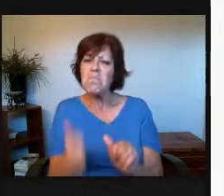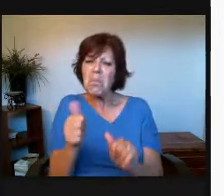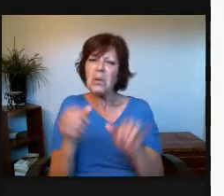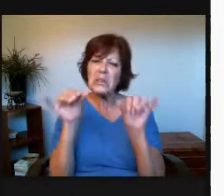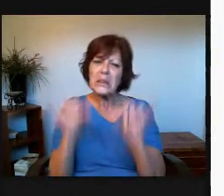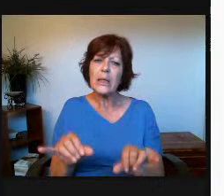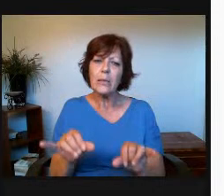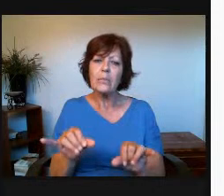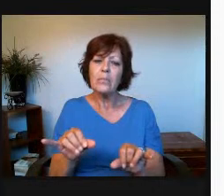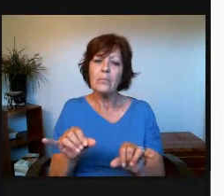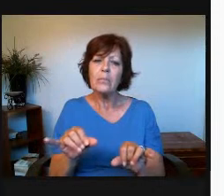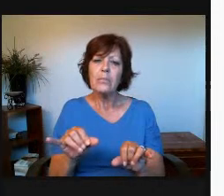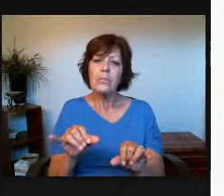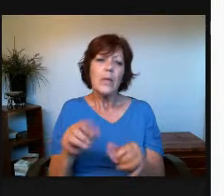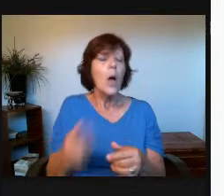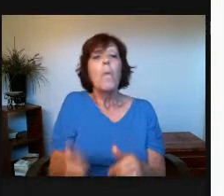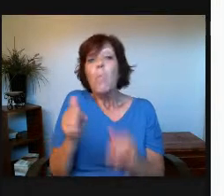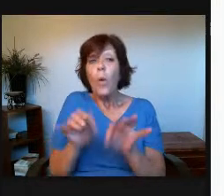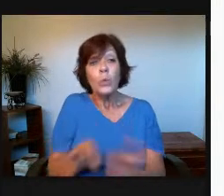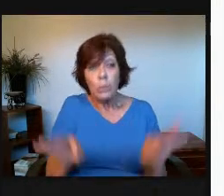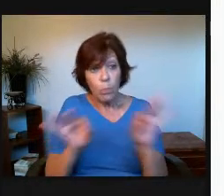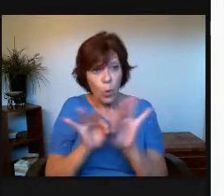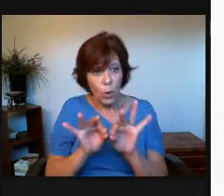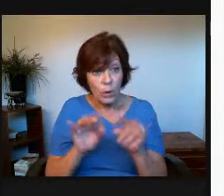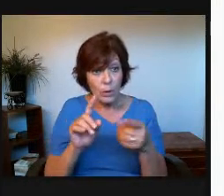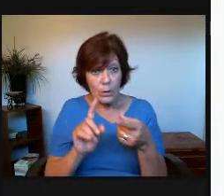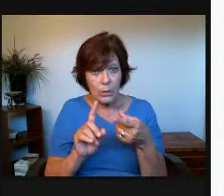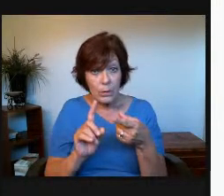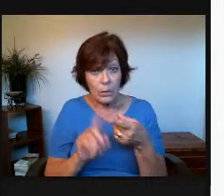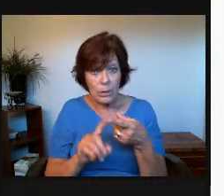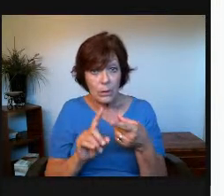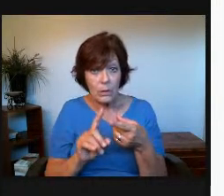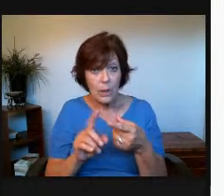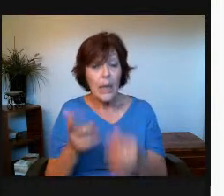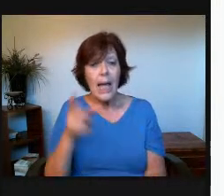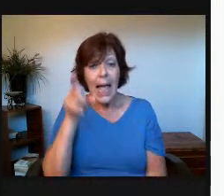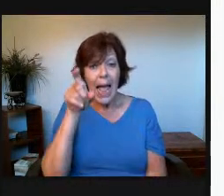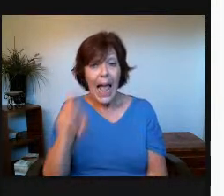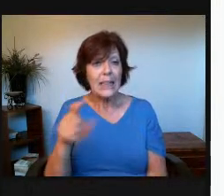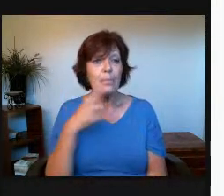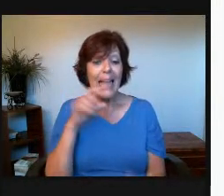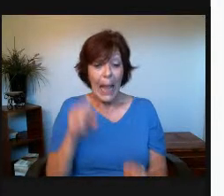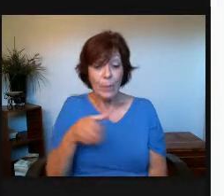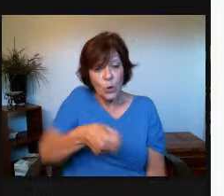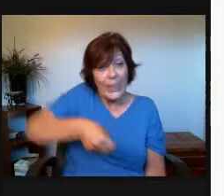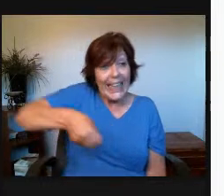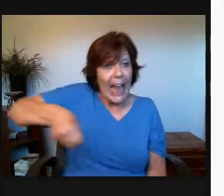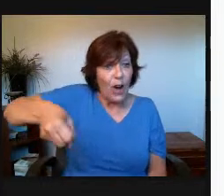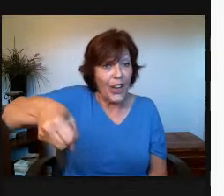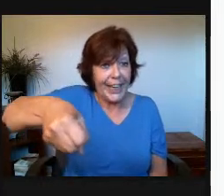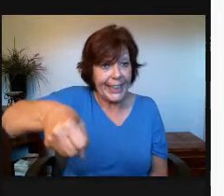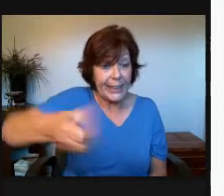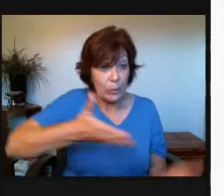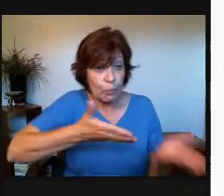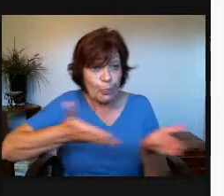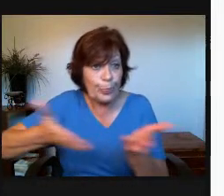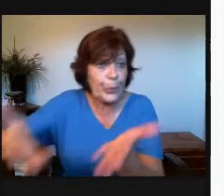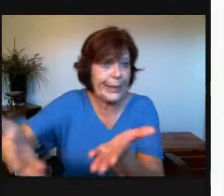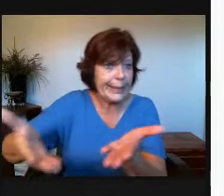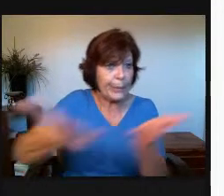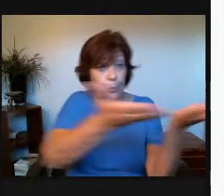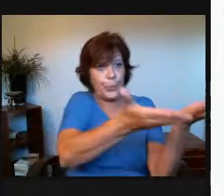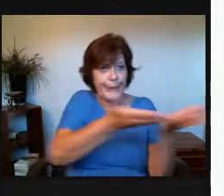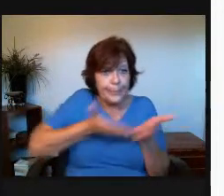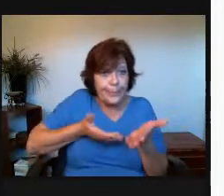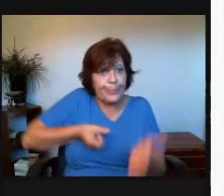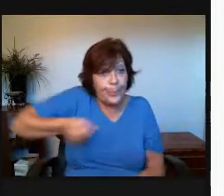I guess the most important difference is it has to be portable. and you have to be able to take it to an evacuation